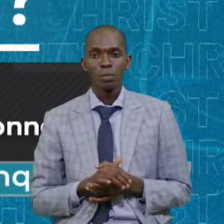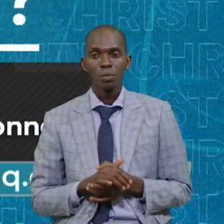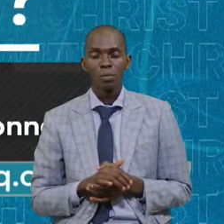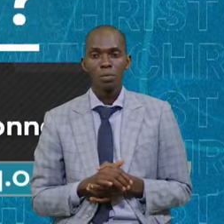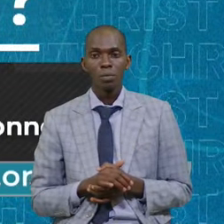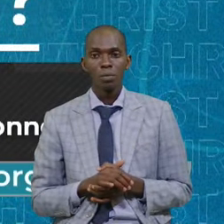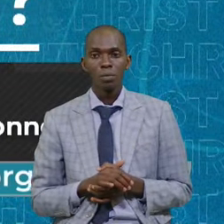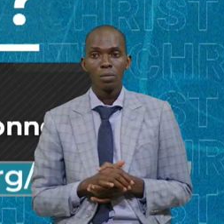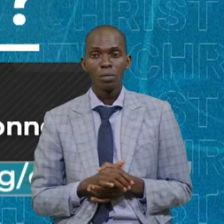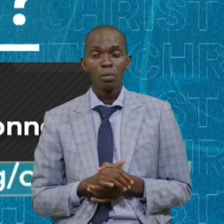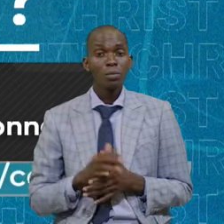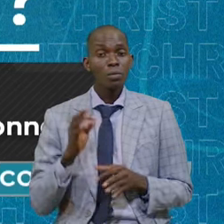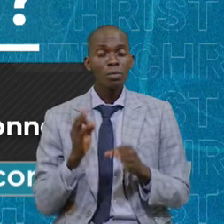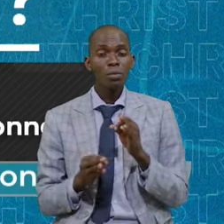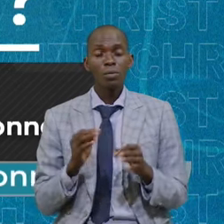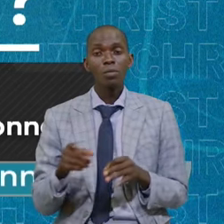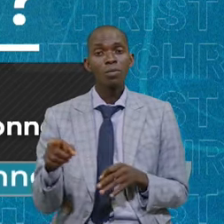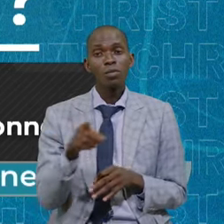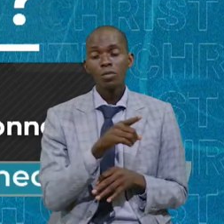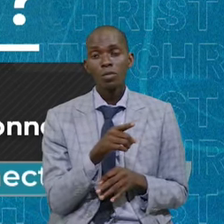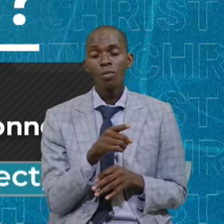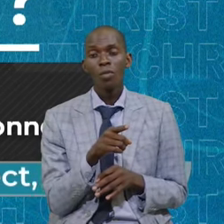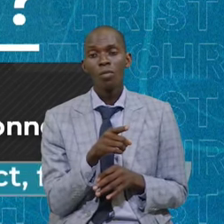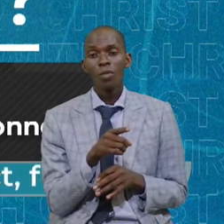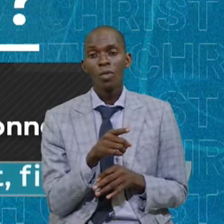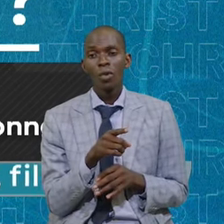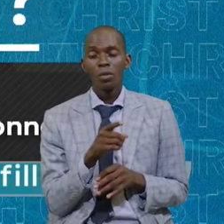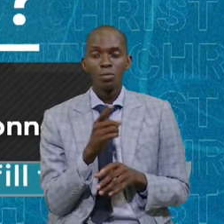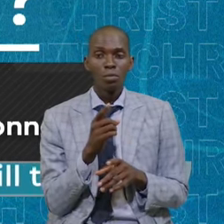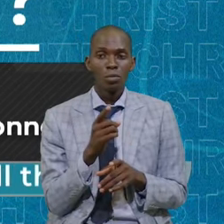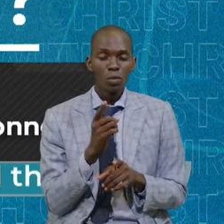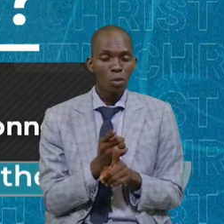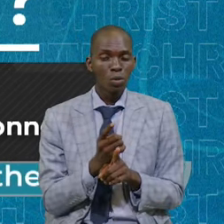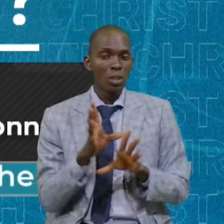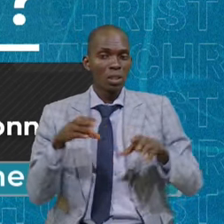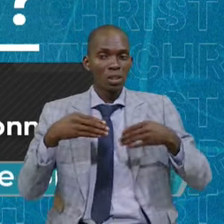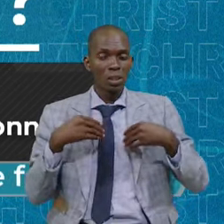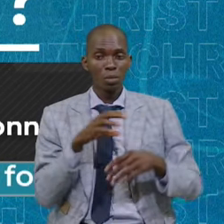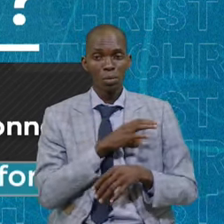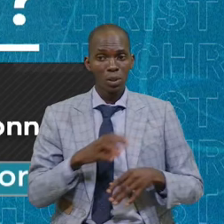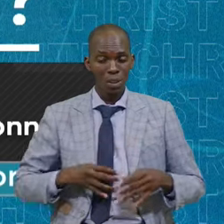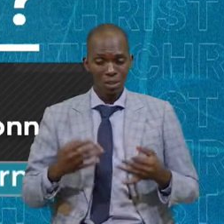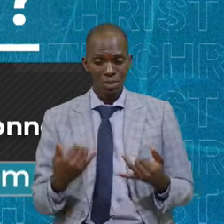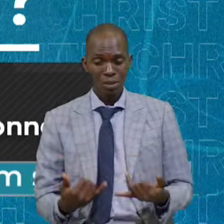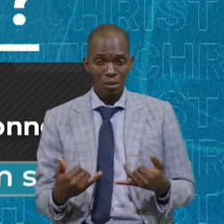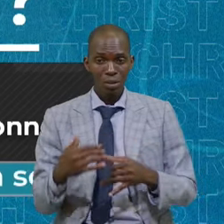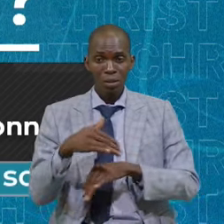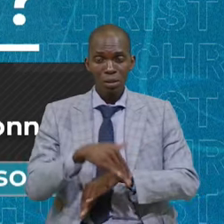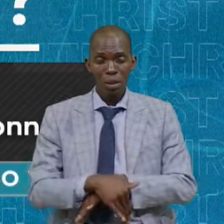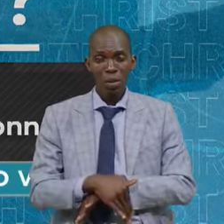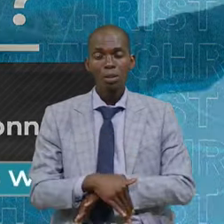If you just receive, or you are just giving your life to Christ, please ensure that by